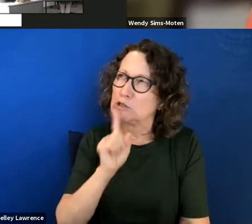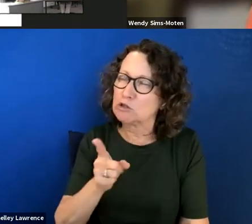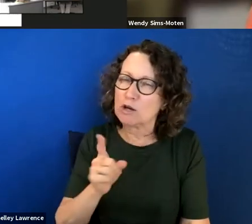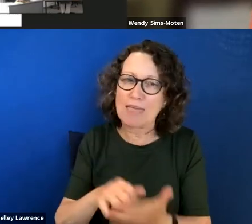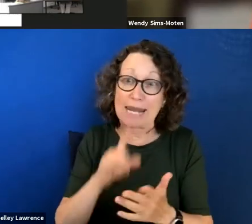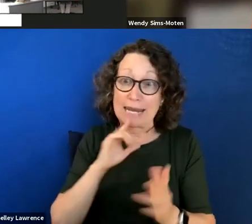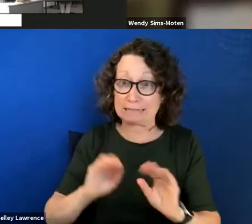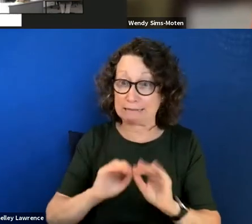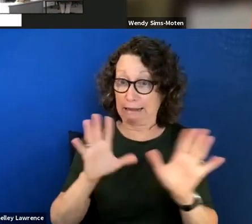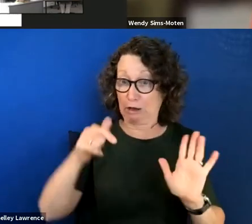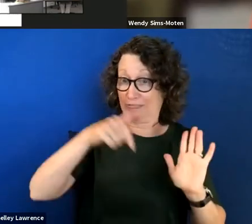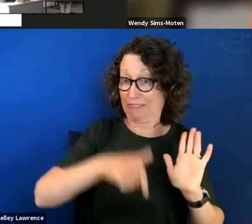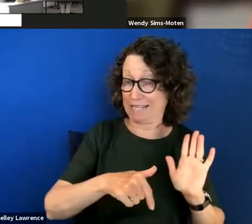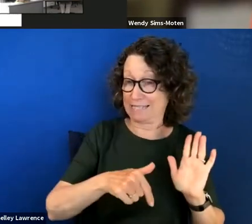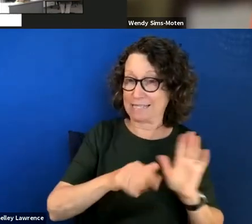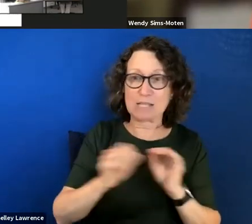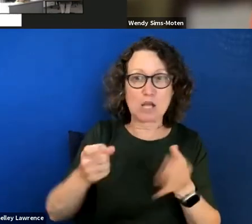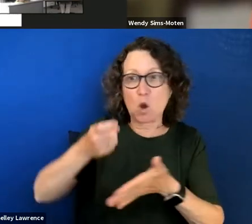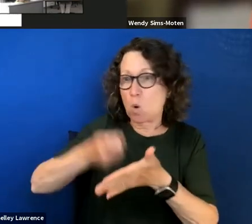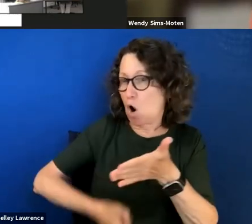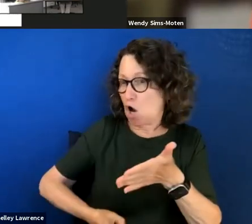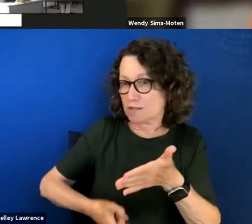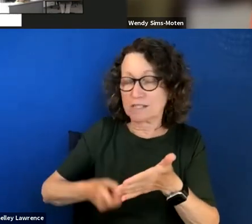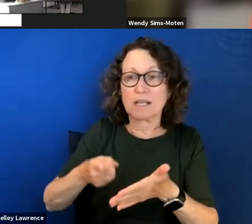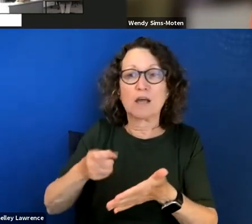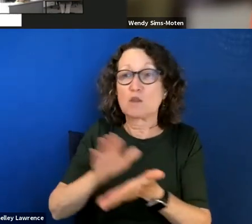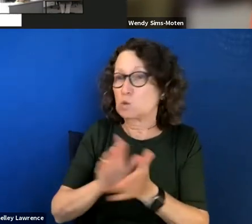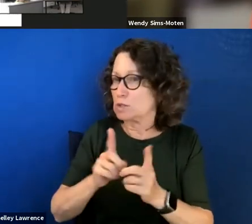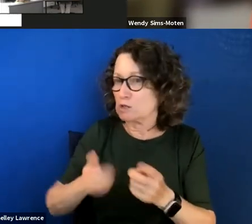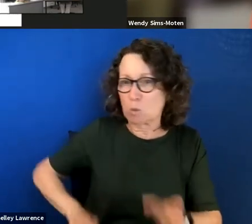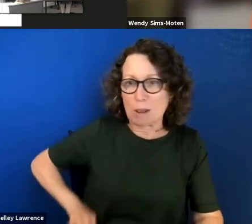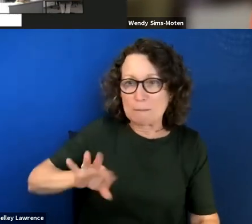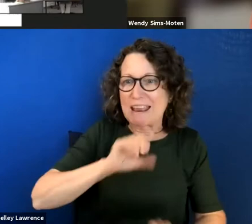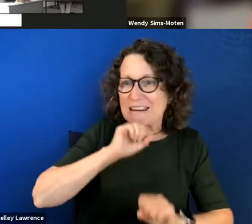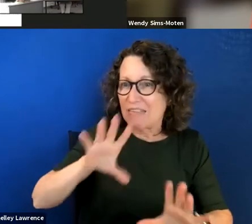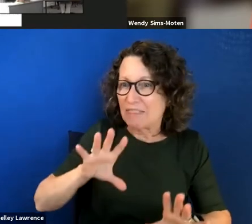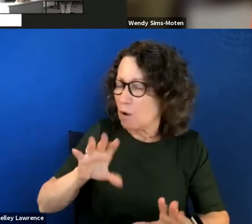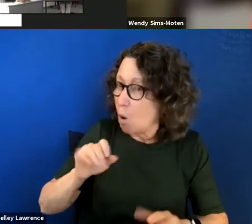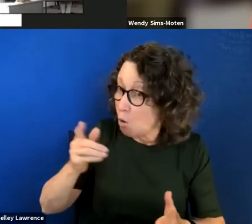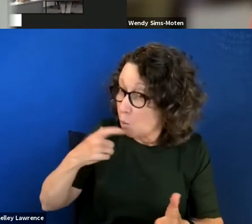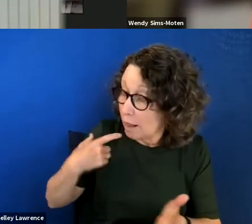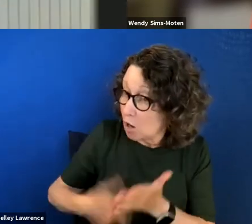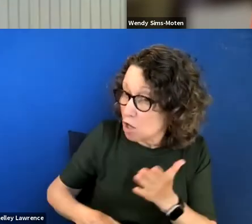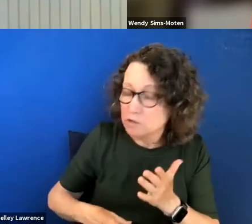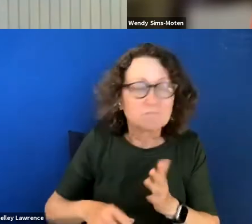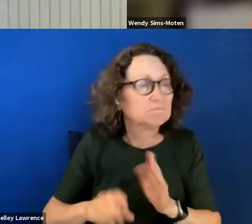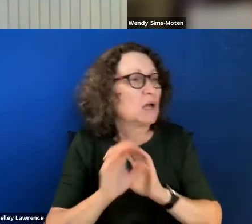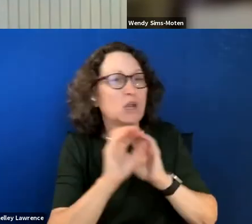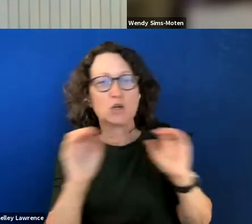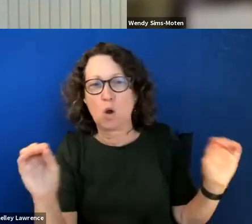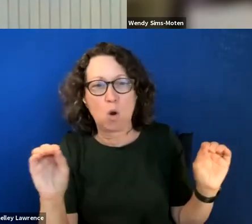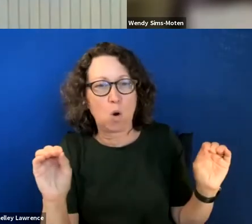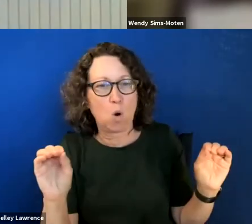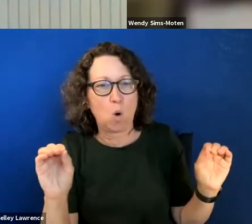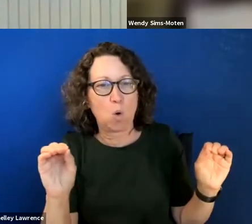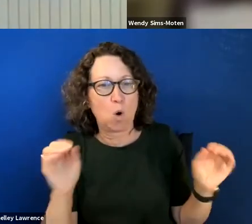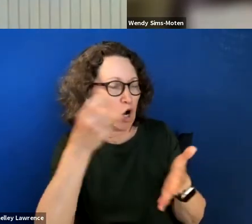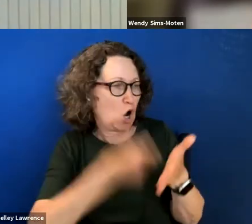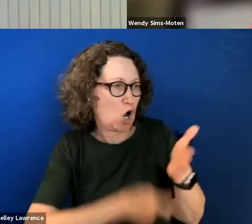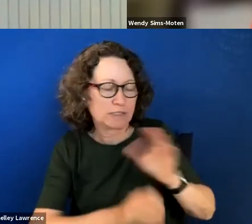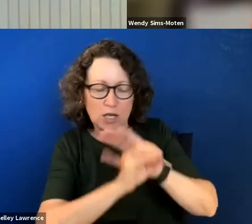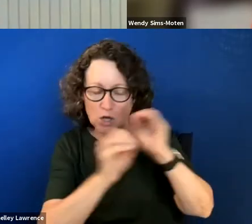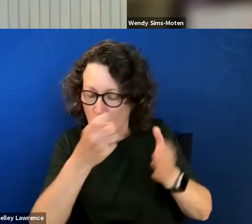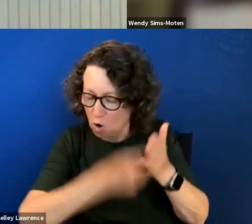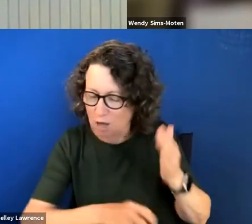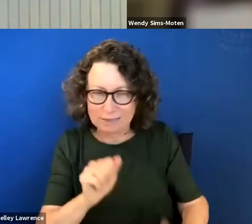is clear that this is at no cost to the district, or is there a cost to the district? There is absolutely zero cost to